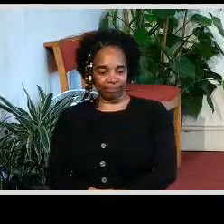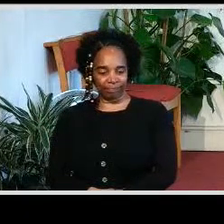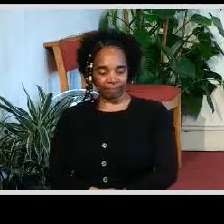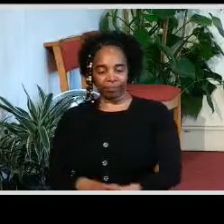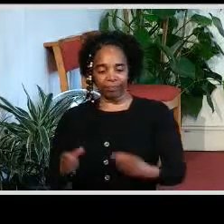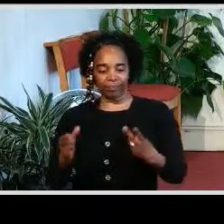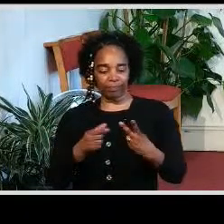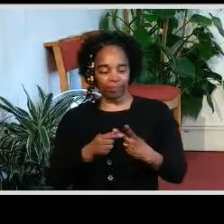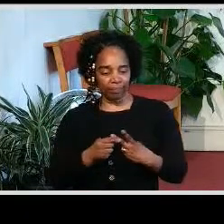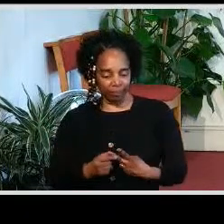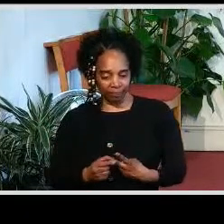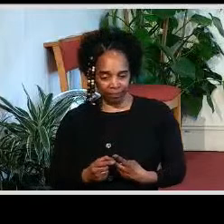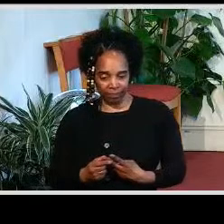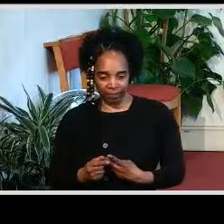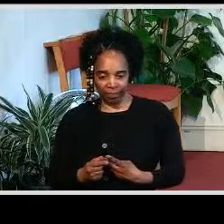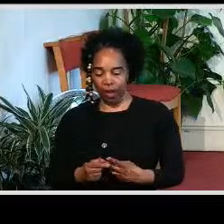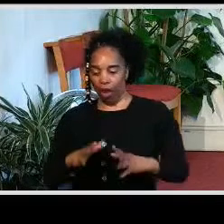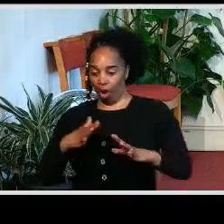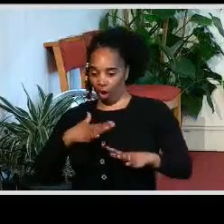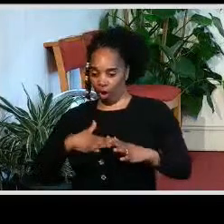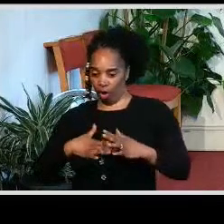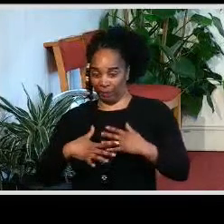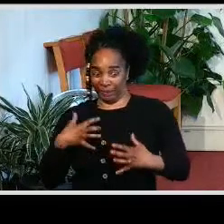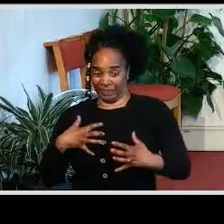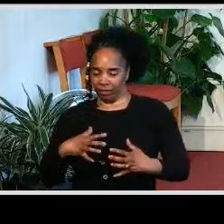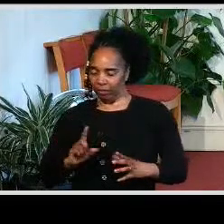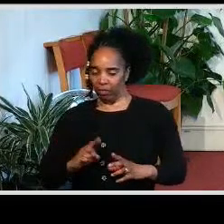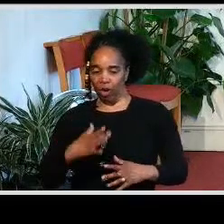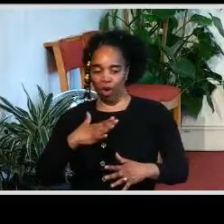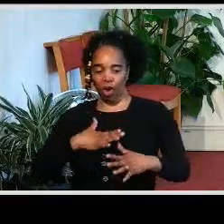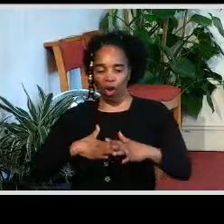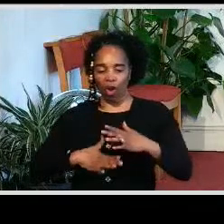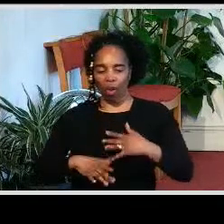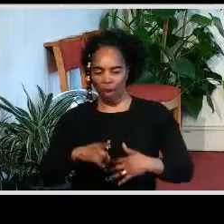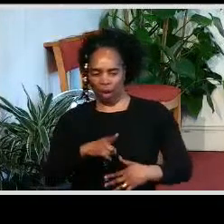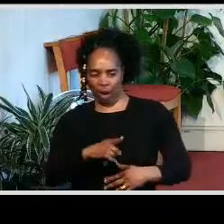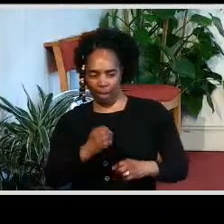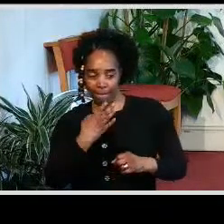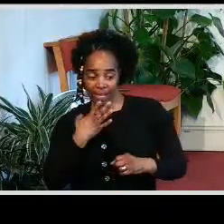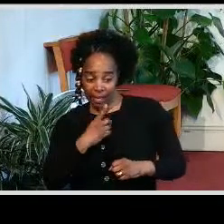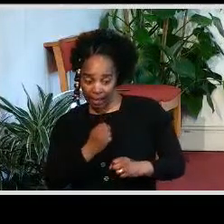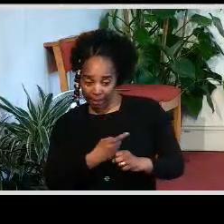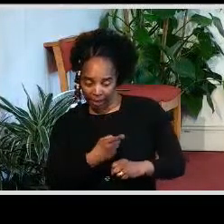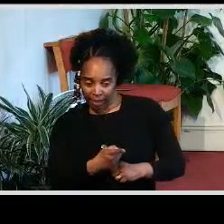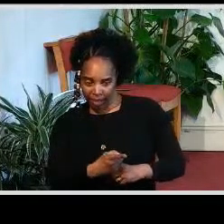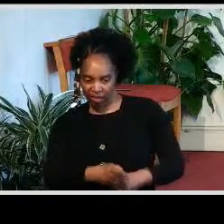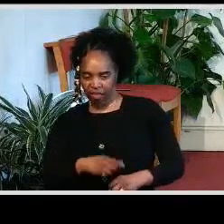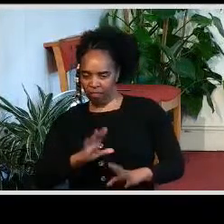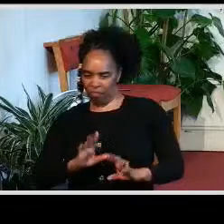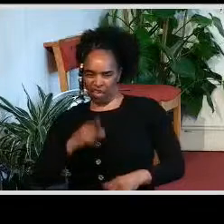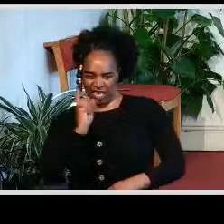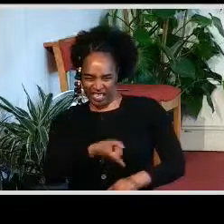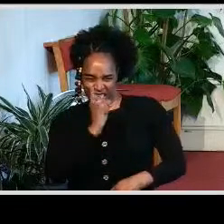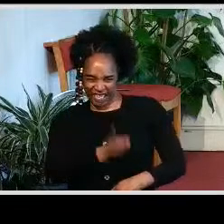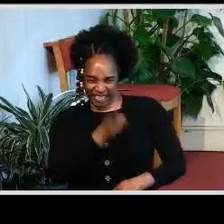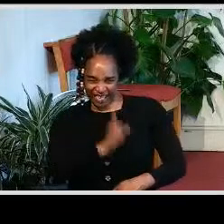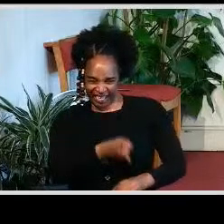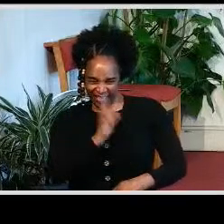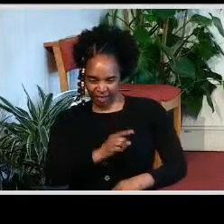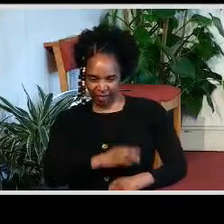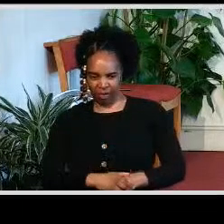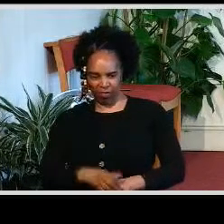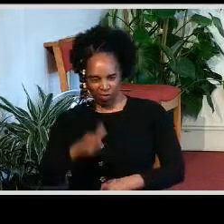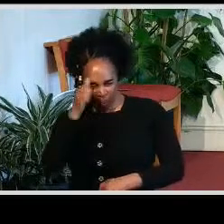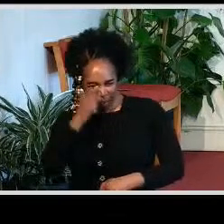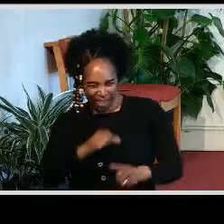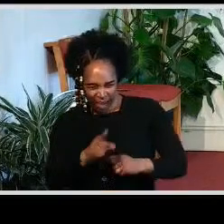The second thing is be calm if indeed they get things wrong. Don't tell them off. Don't tell them they should